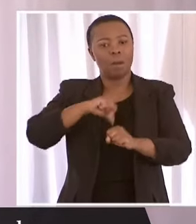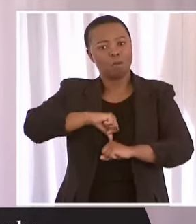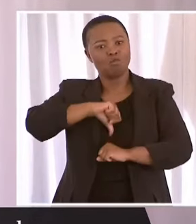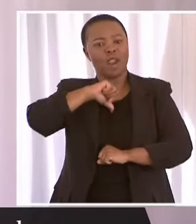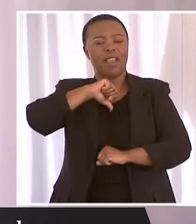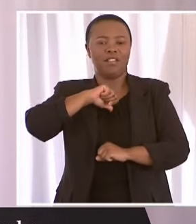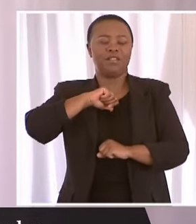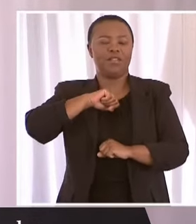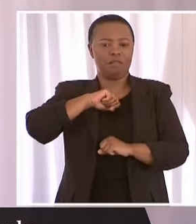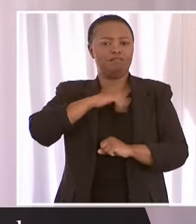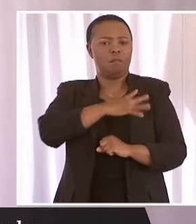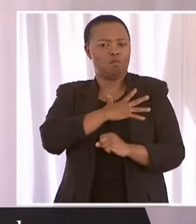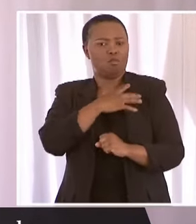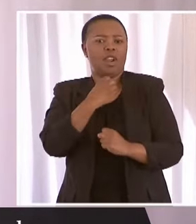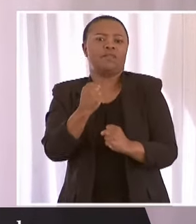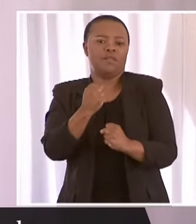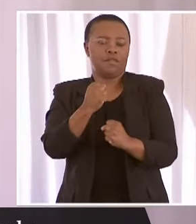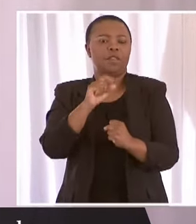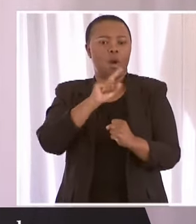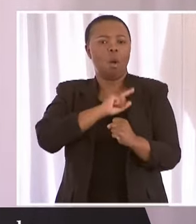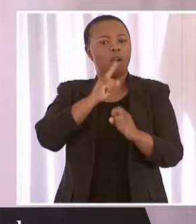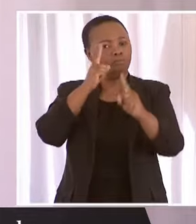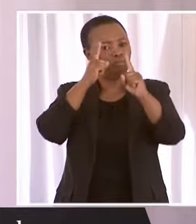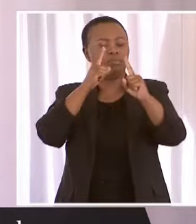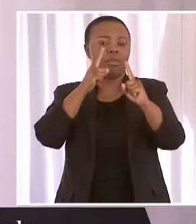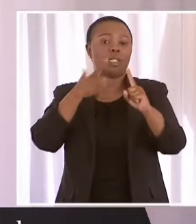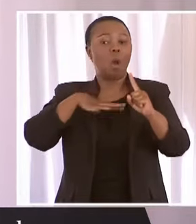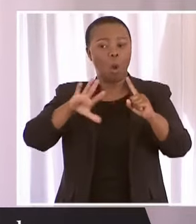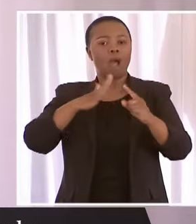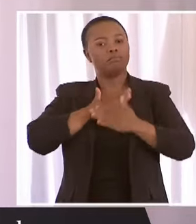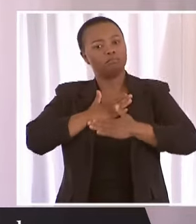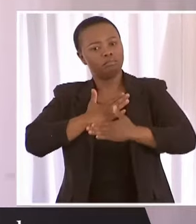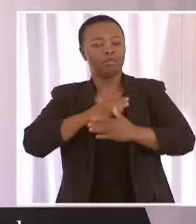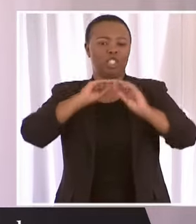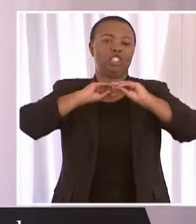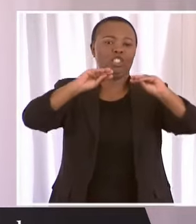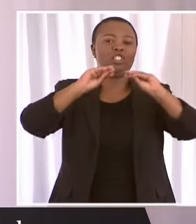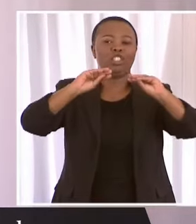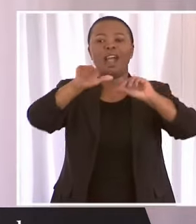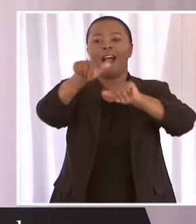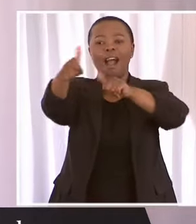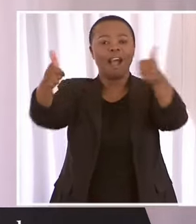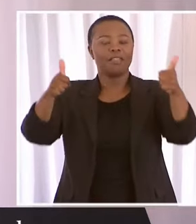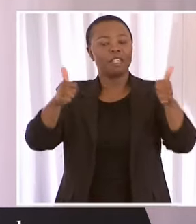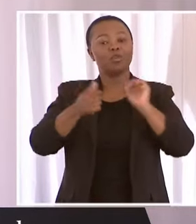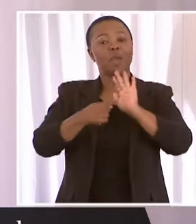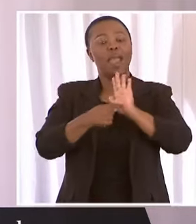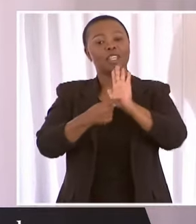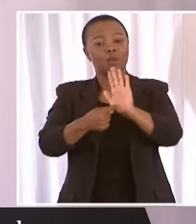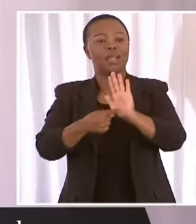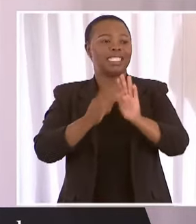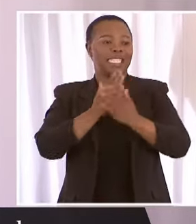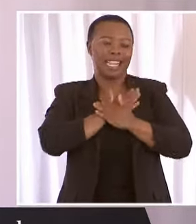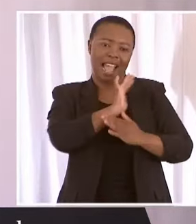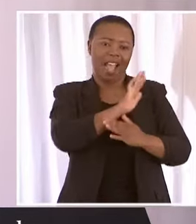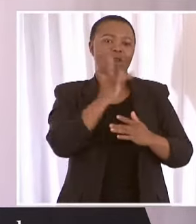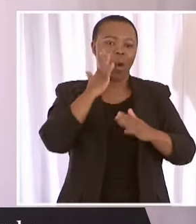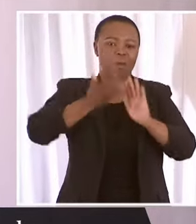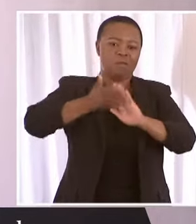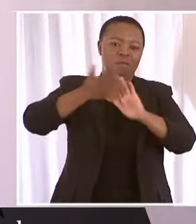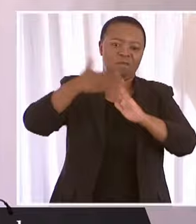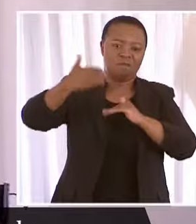upcoming young, good generation. And I'm willing to teach others as we go and express his love as we go. Thank you so